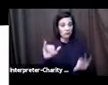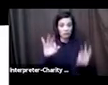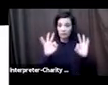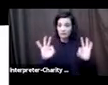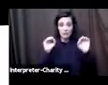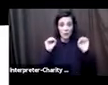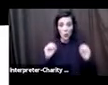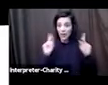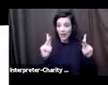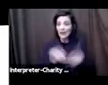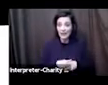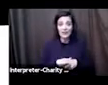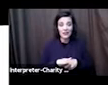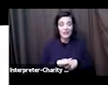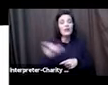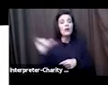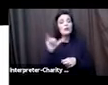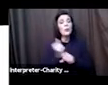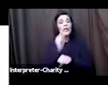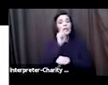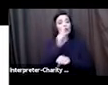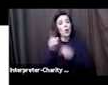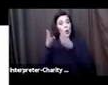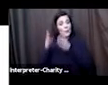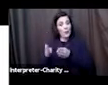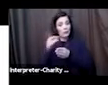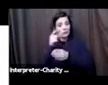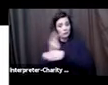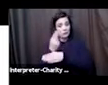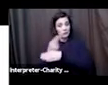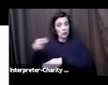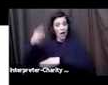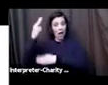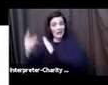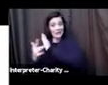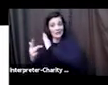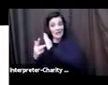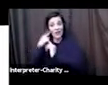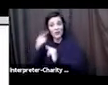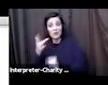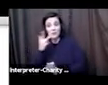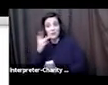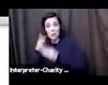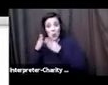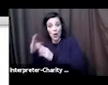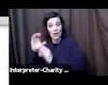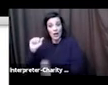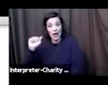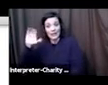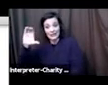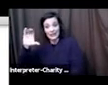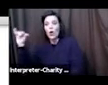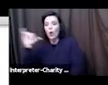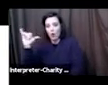okay. And we also want to make sure that someone who uses a high tech system as their main form of AAC also has a light